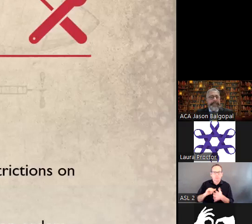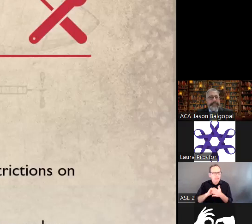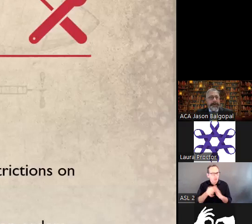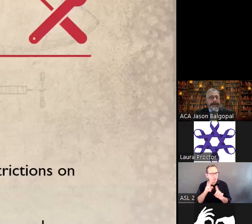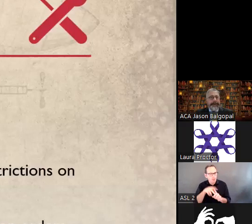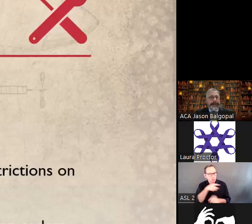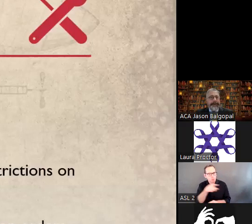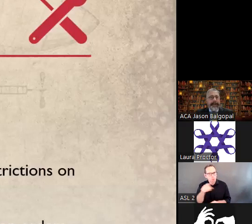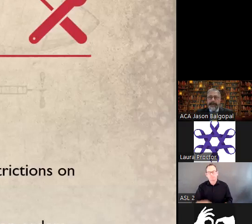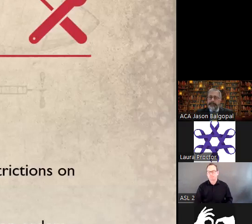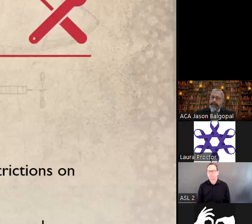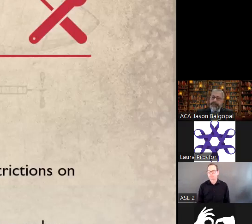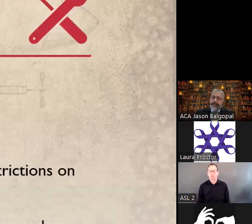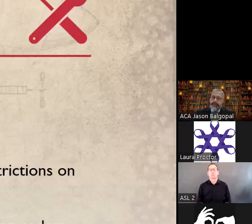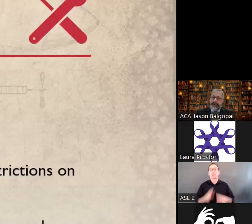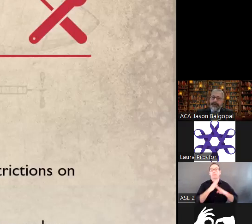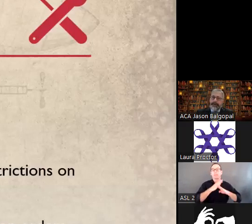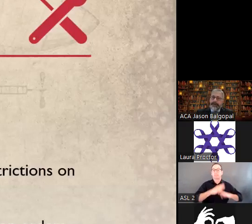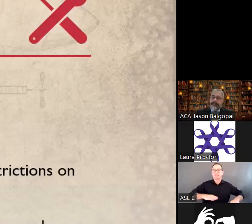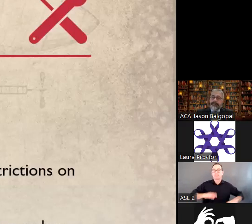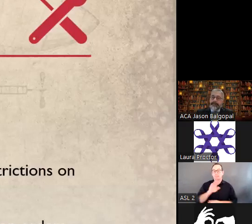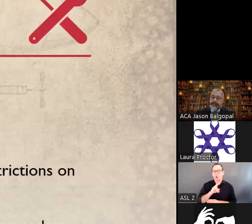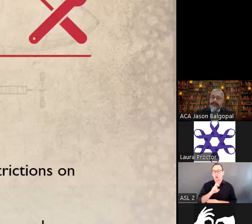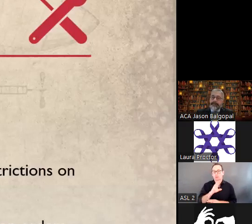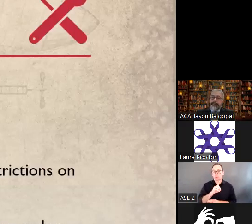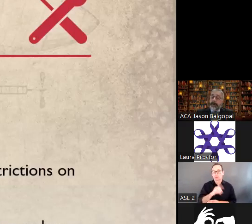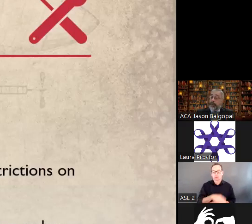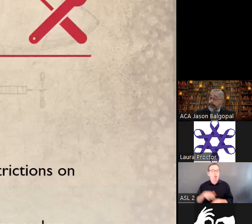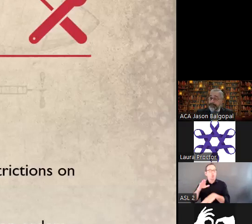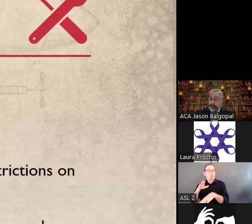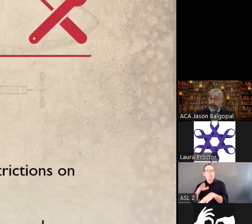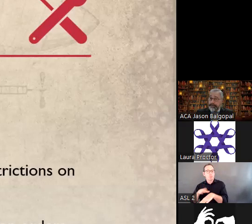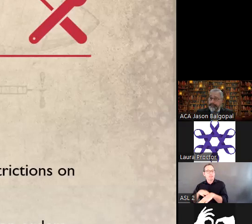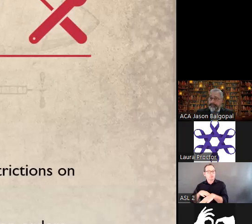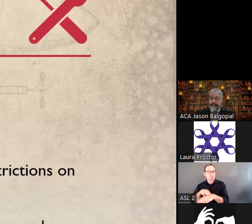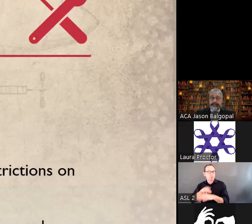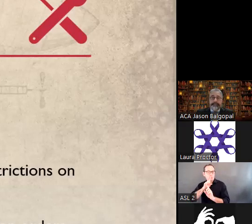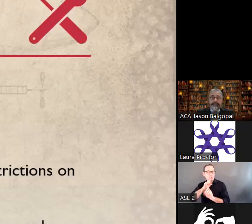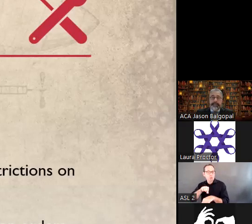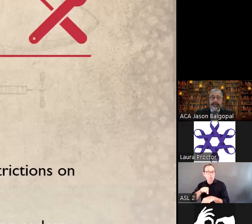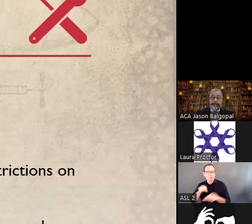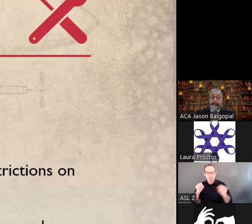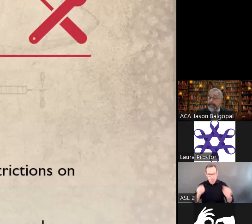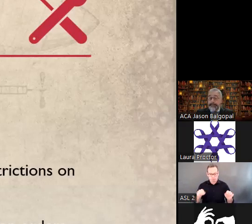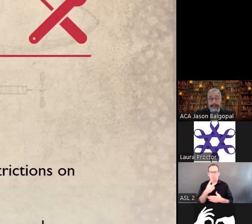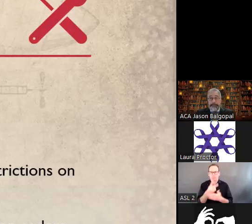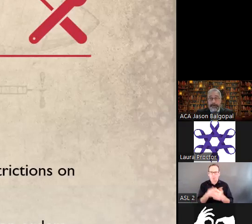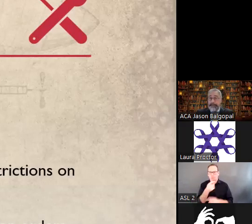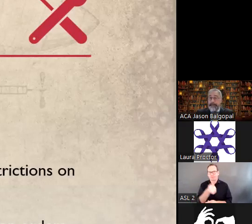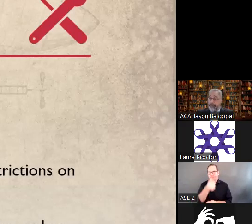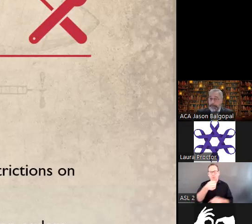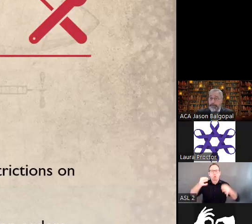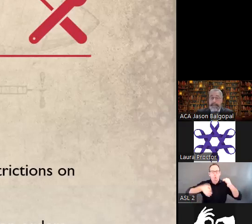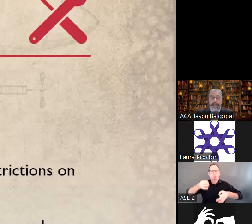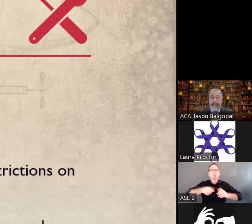Both a peace bond and a probation order are orders of the court. Many people find